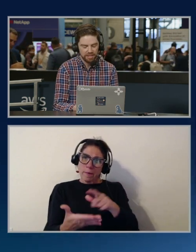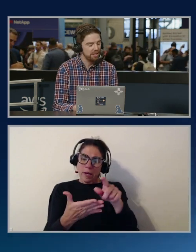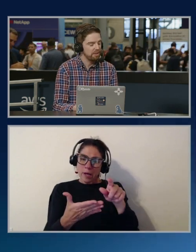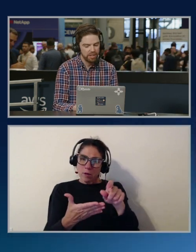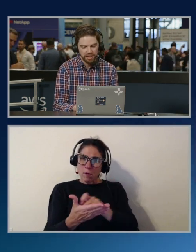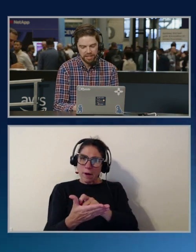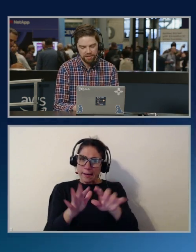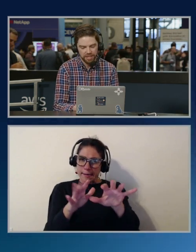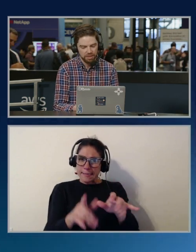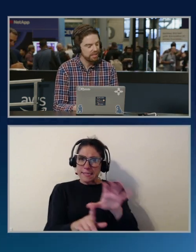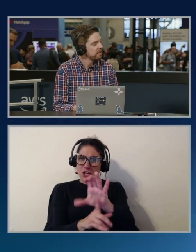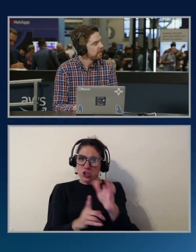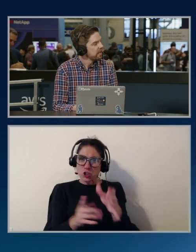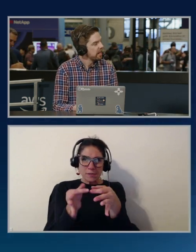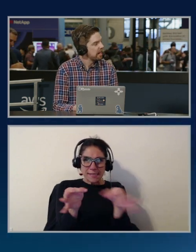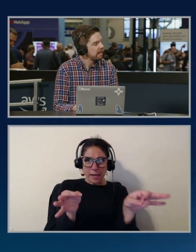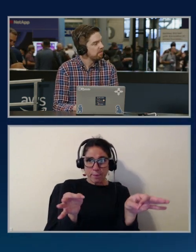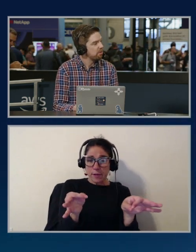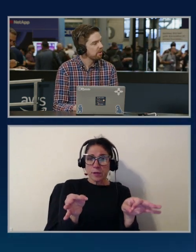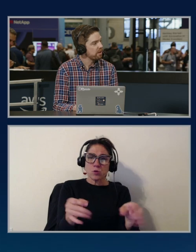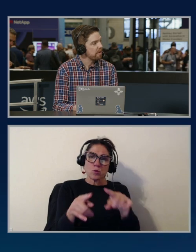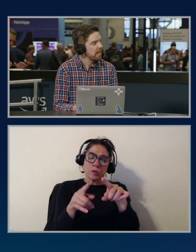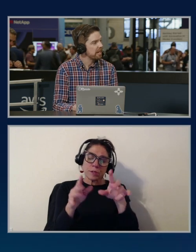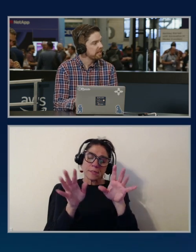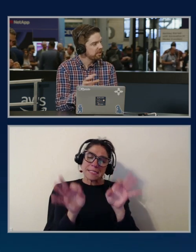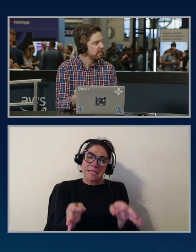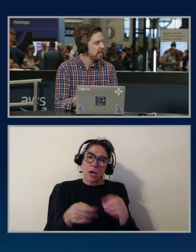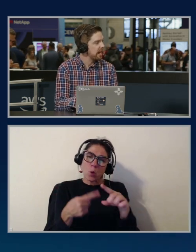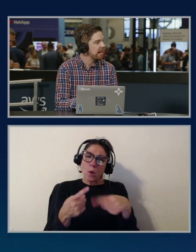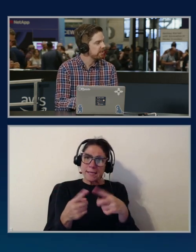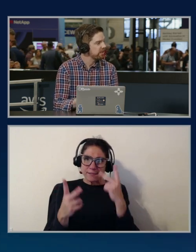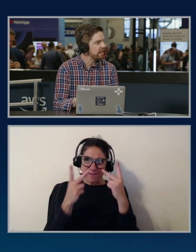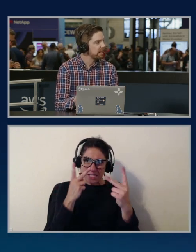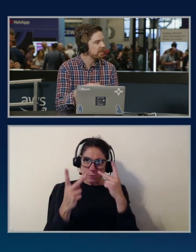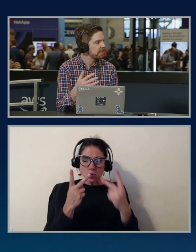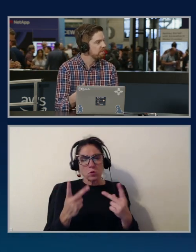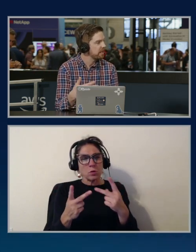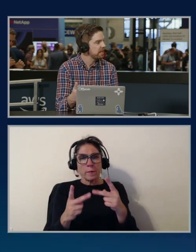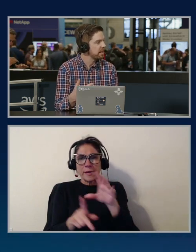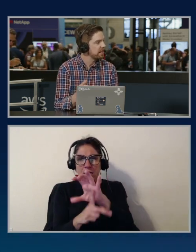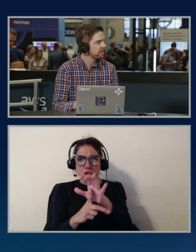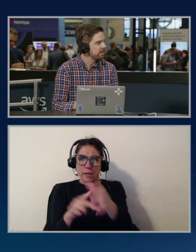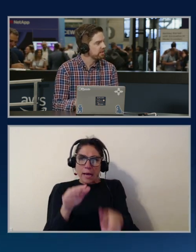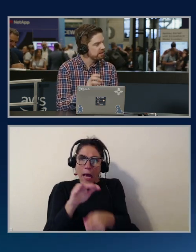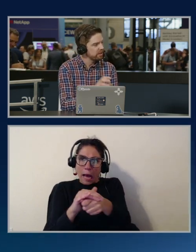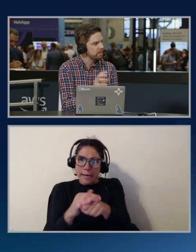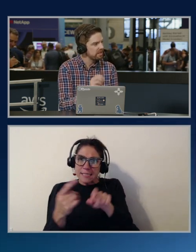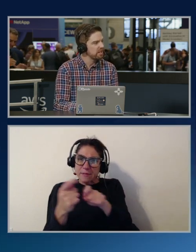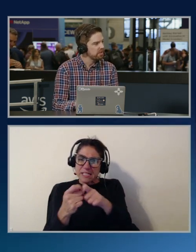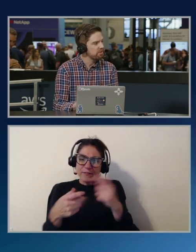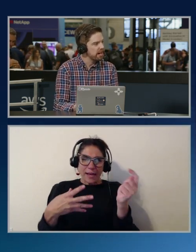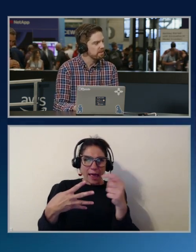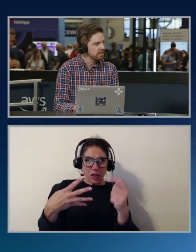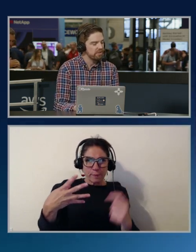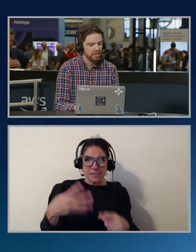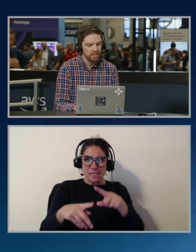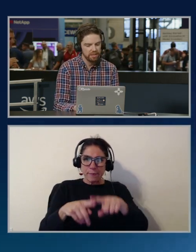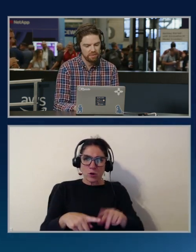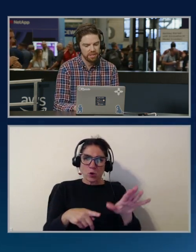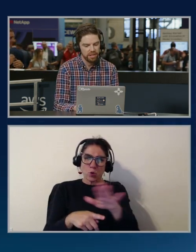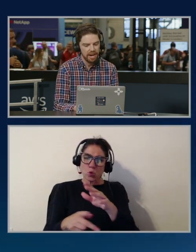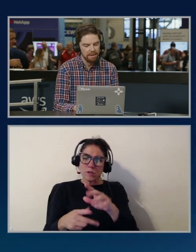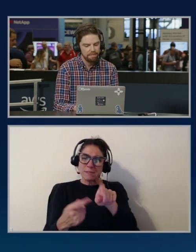statement to determine when this is visible. Okay. Or we may conditionally hide certain elements depending on your specific requirements